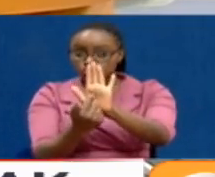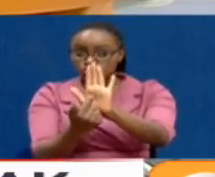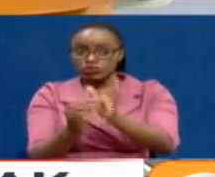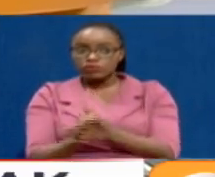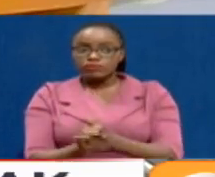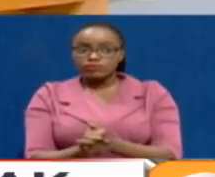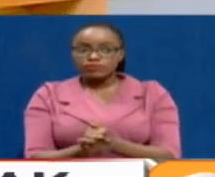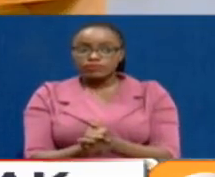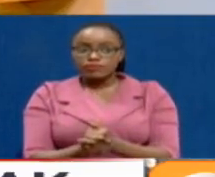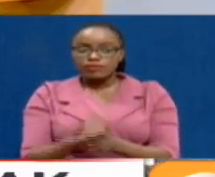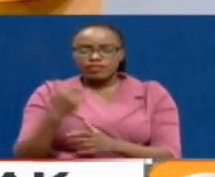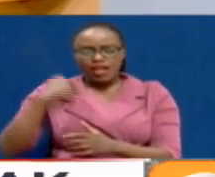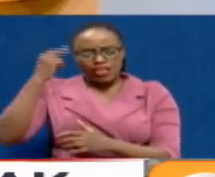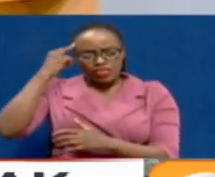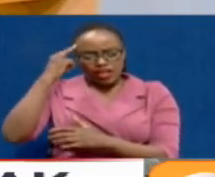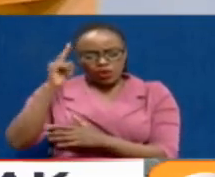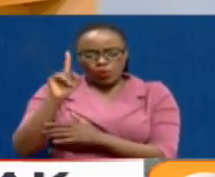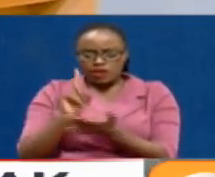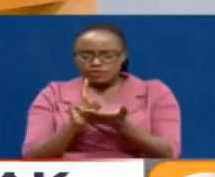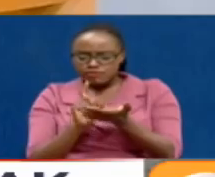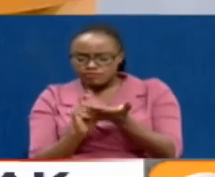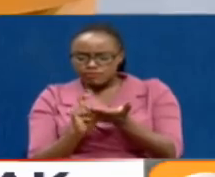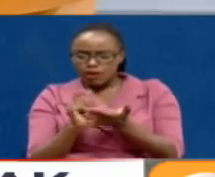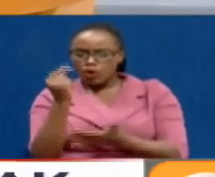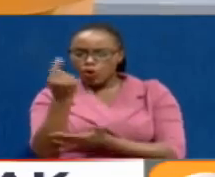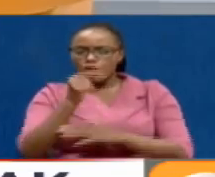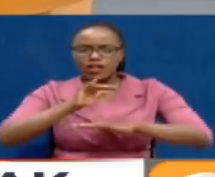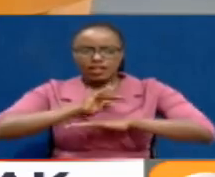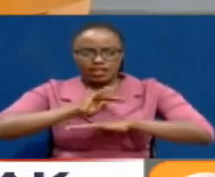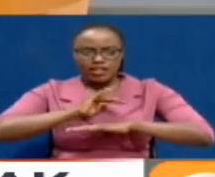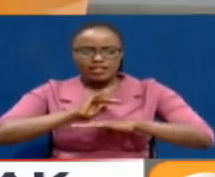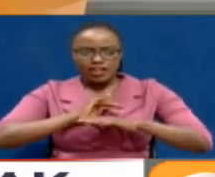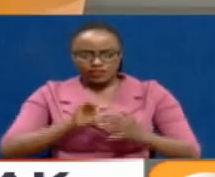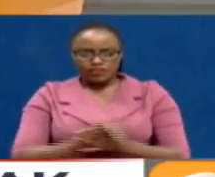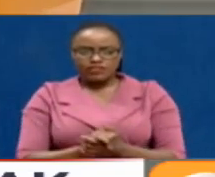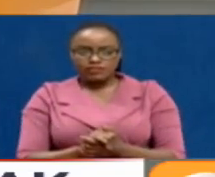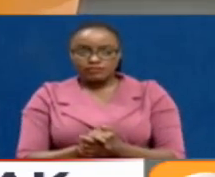Yeah, I think just one push is enough.